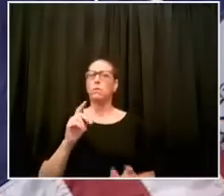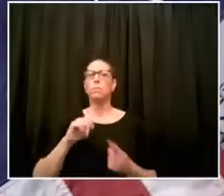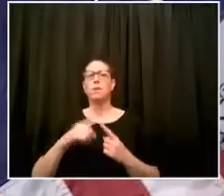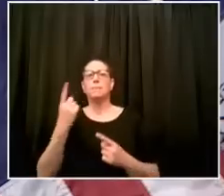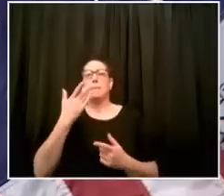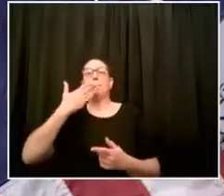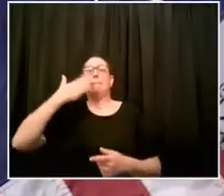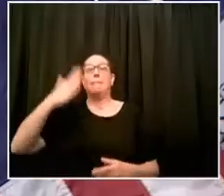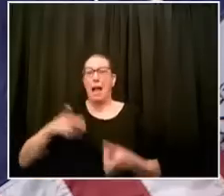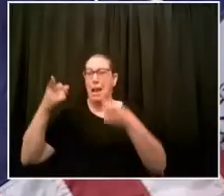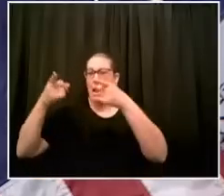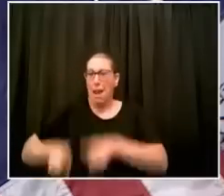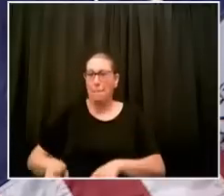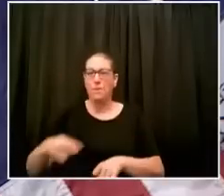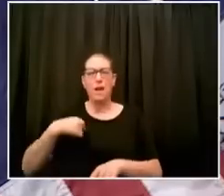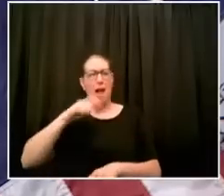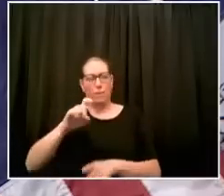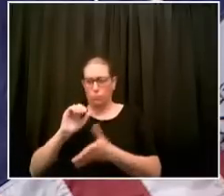sure.